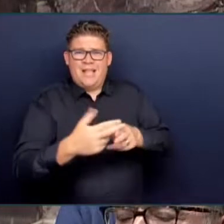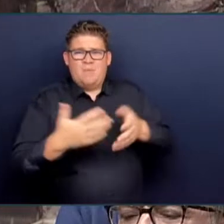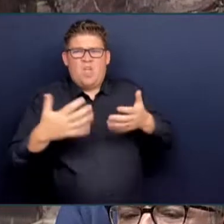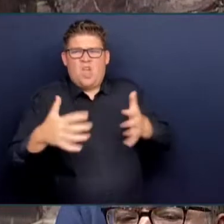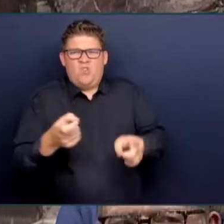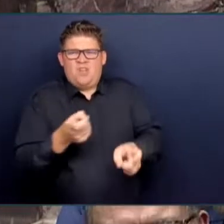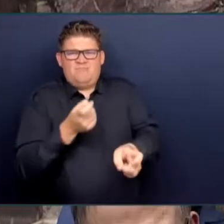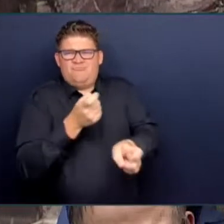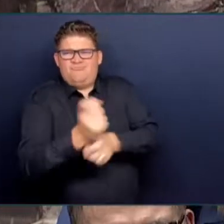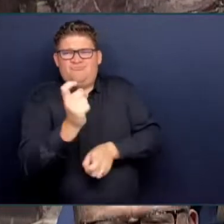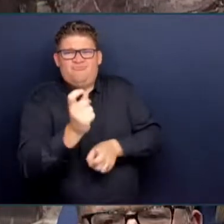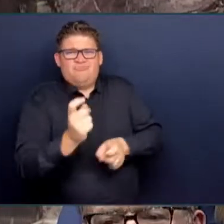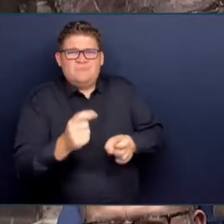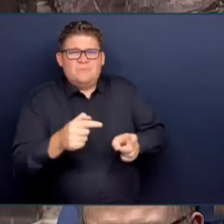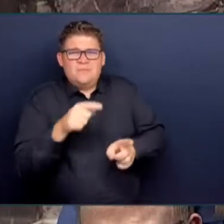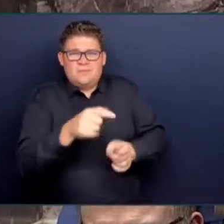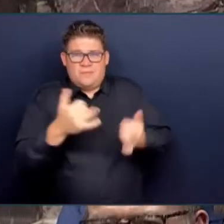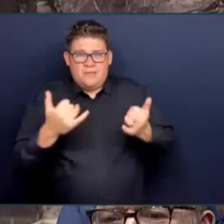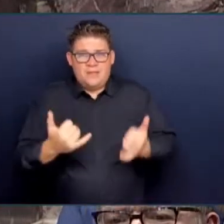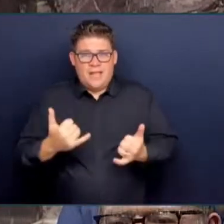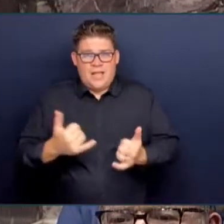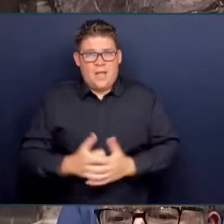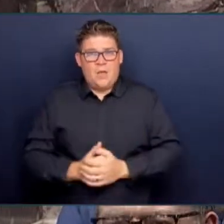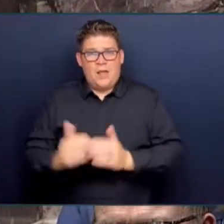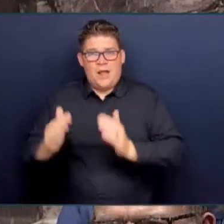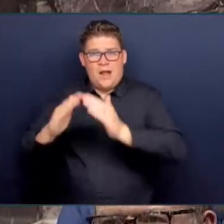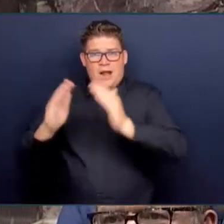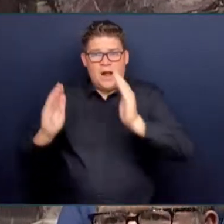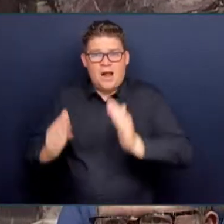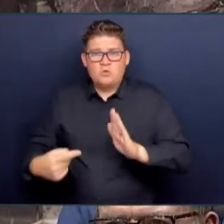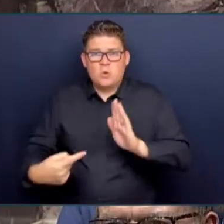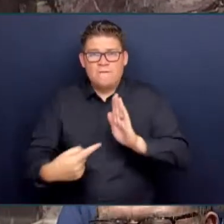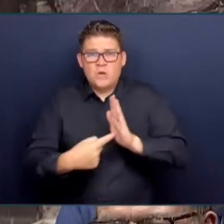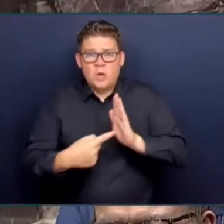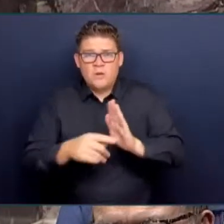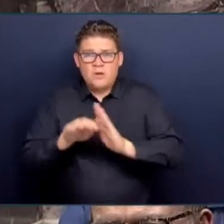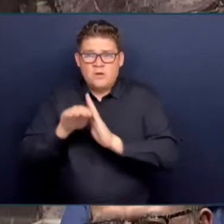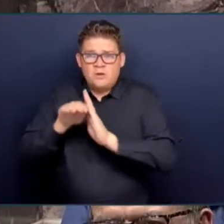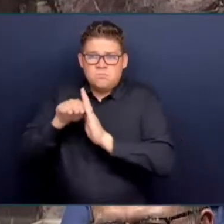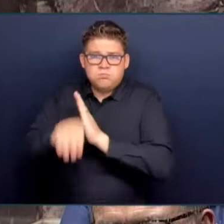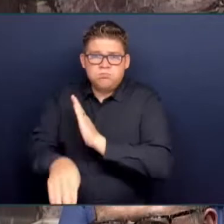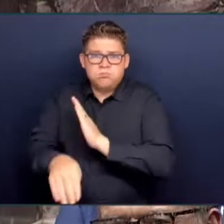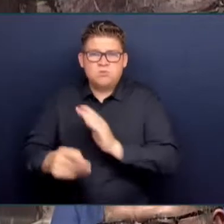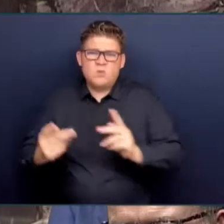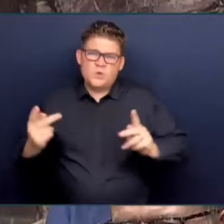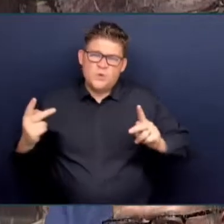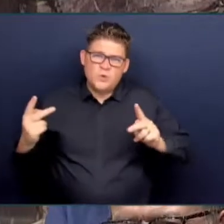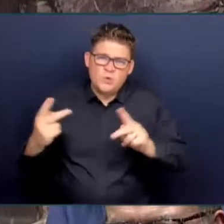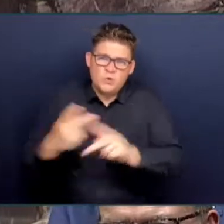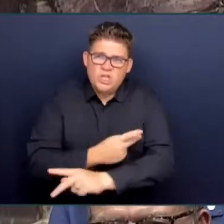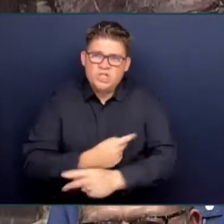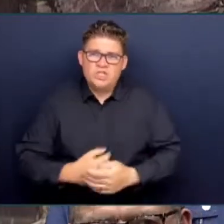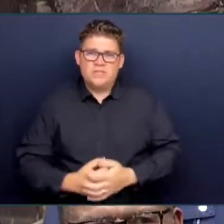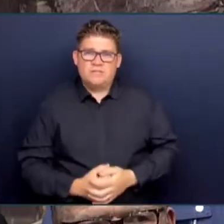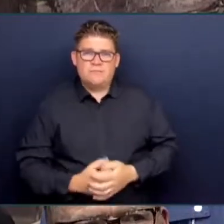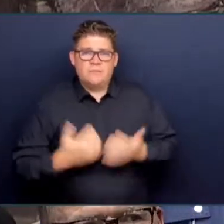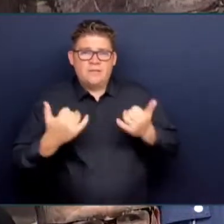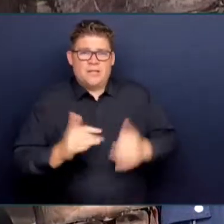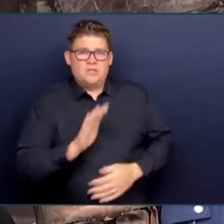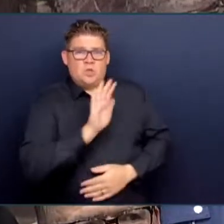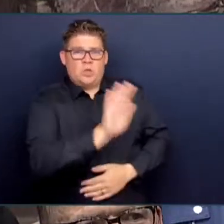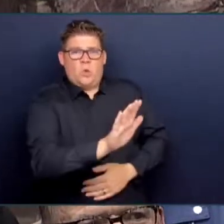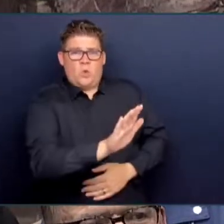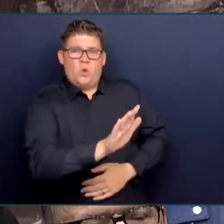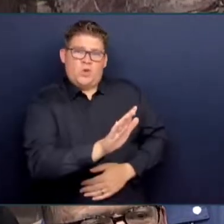affordability in a generation. That's the record of this government and the incoming premier. So will the Minister of Finance get